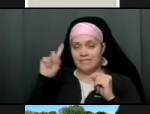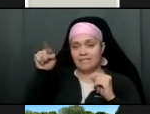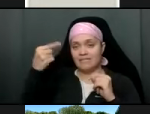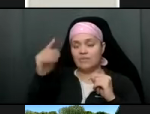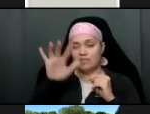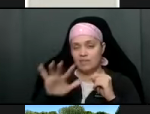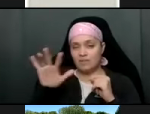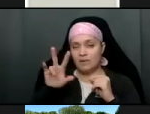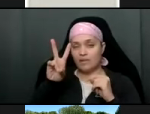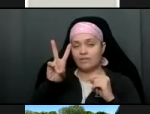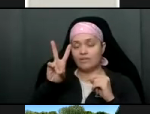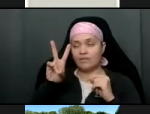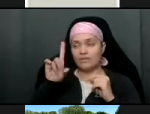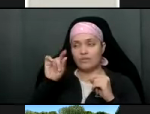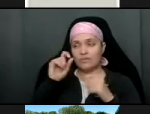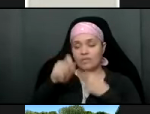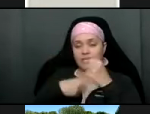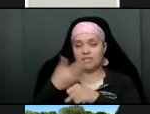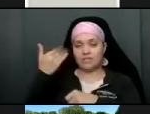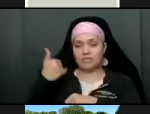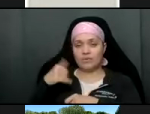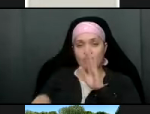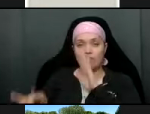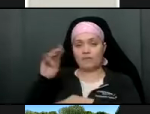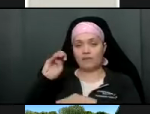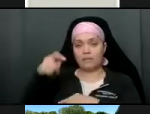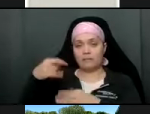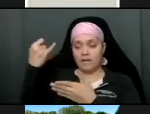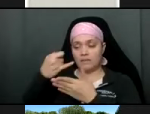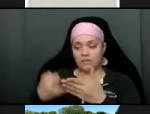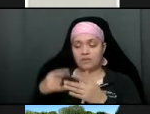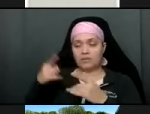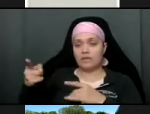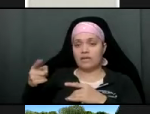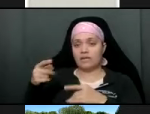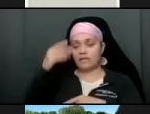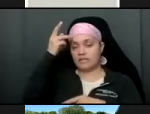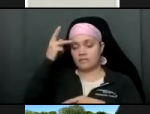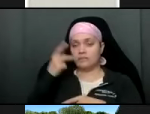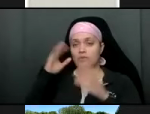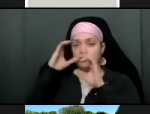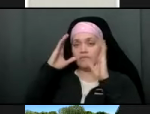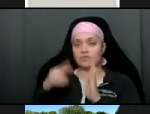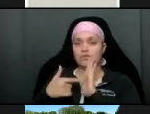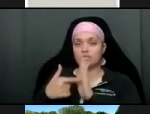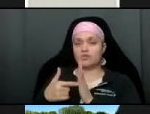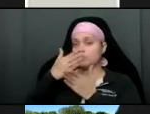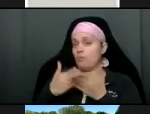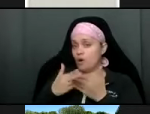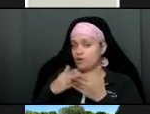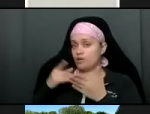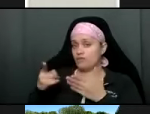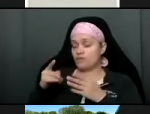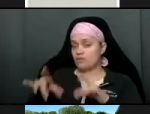about 2 decades ago that we found a map drawn by these Portuguese explorers that shows part of the